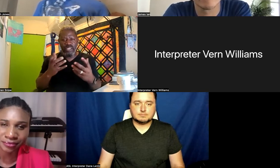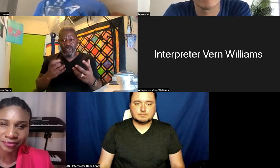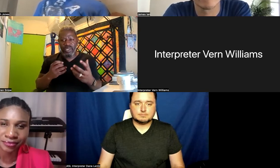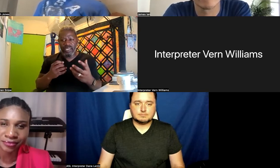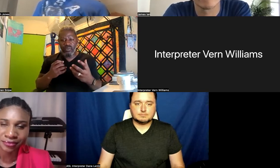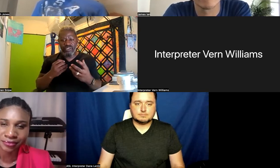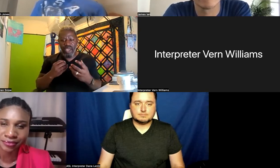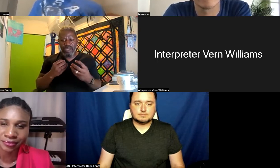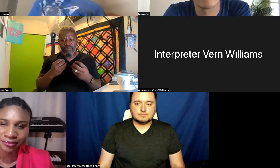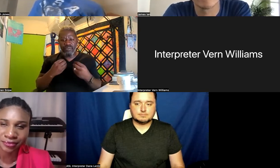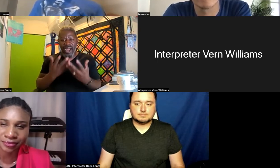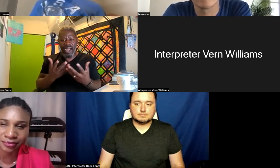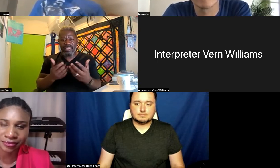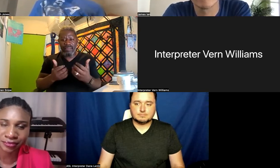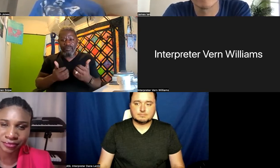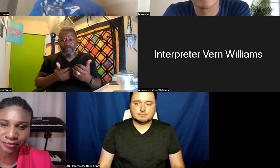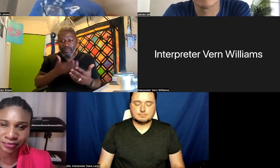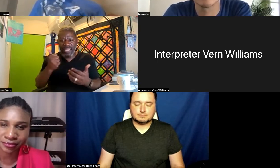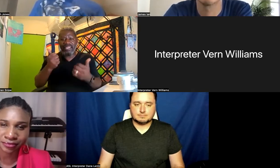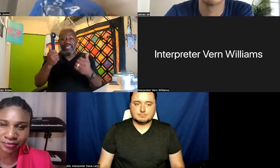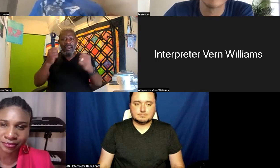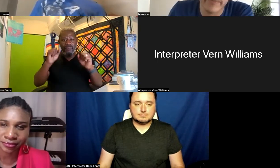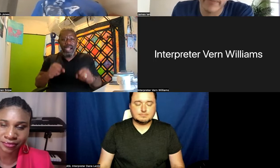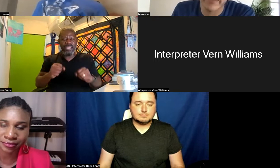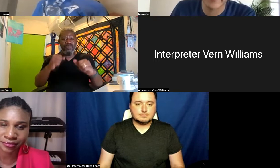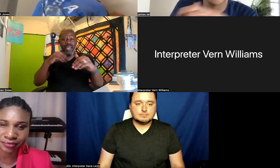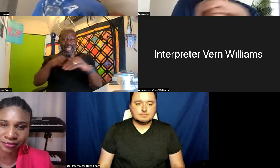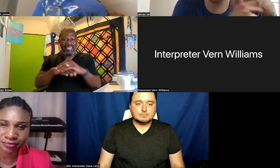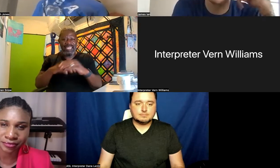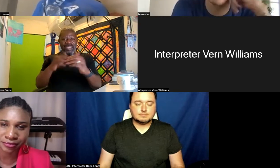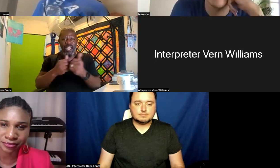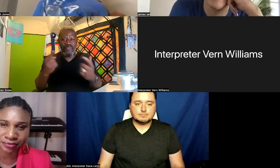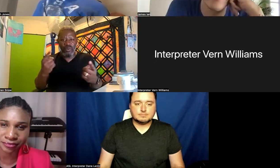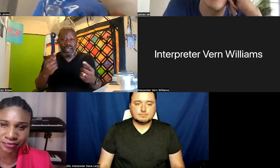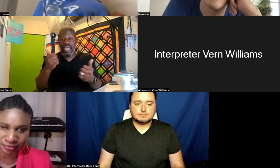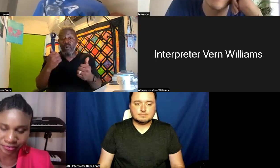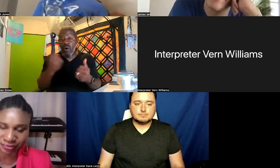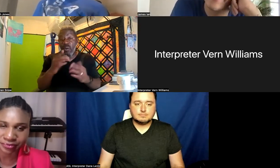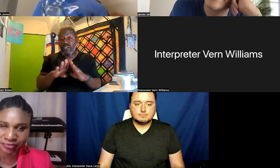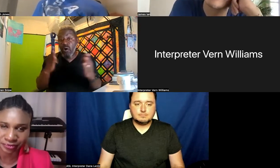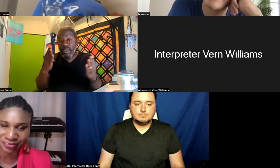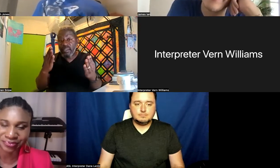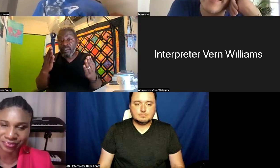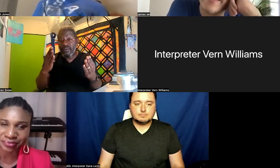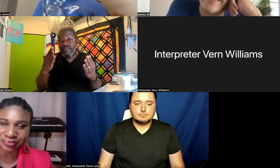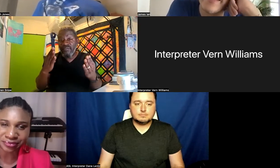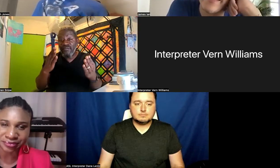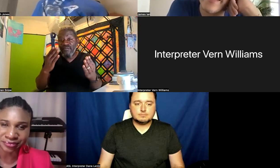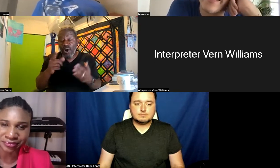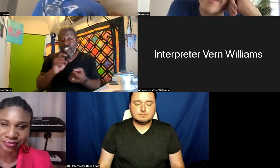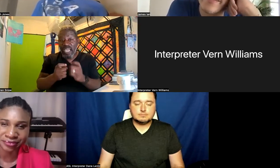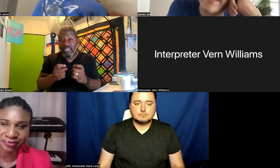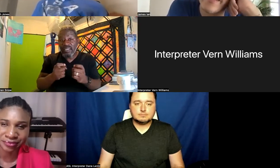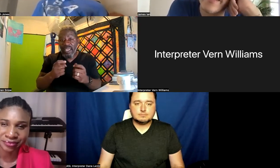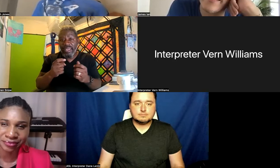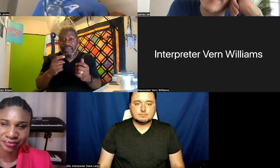we do is we try to provide the best possible access for everyone, and we're always open for